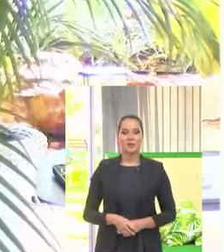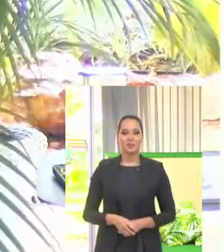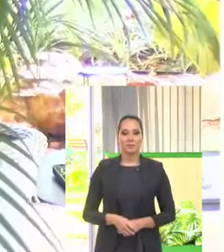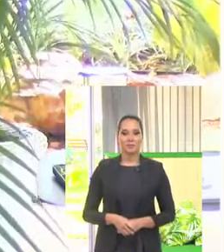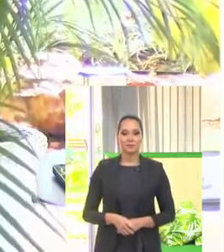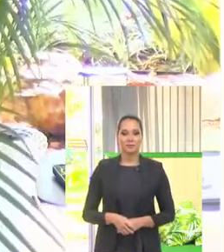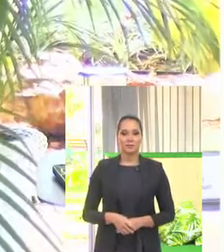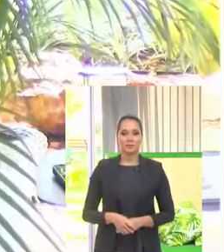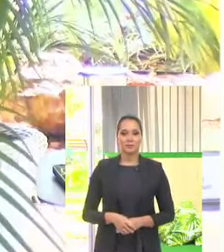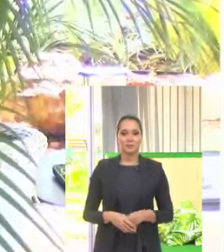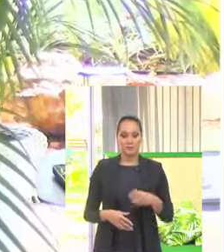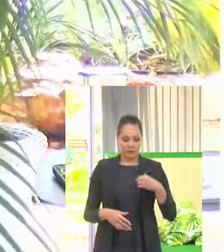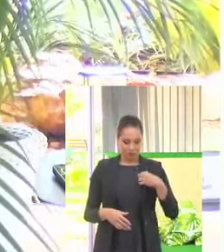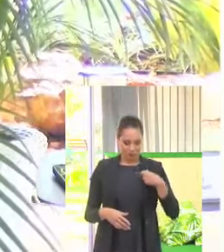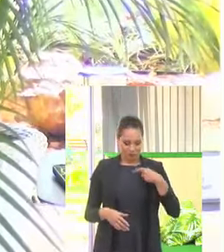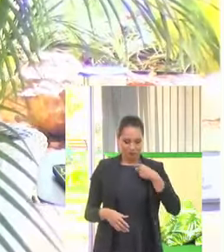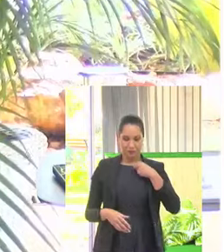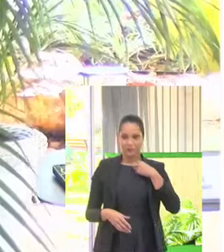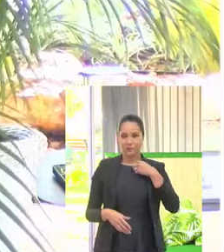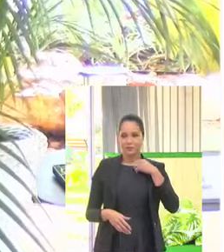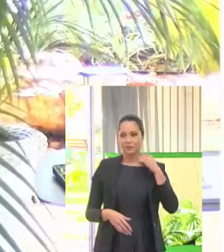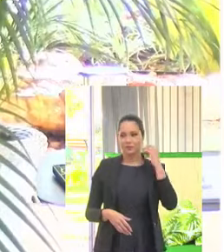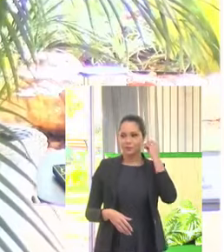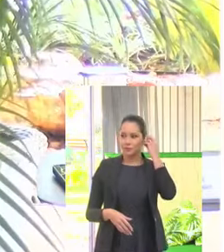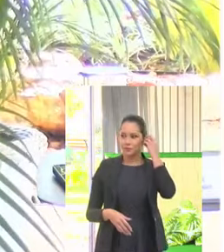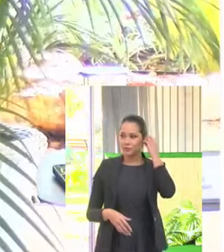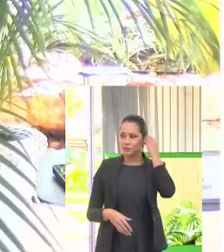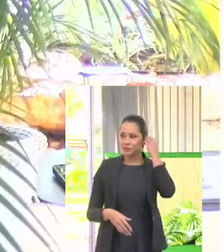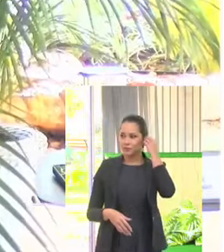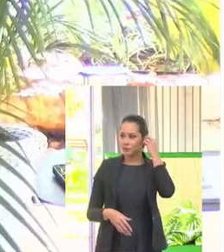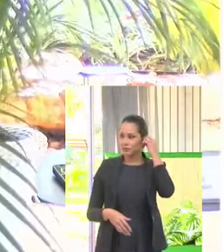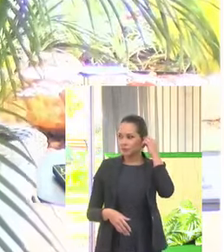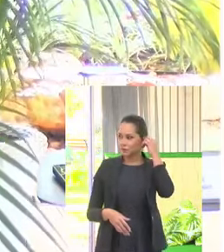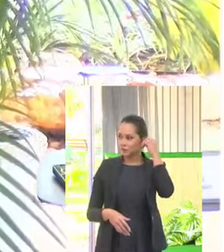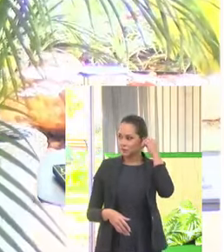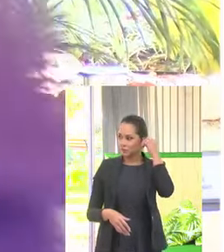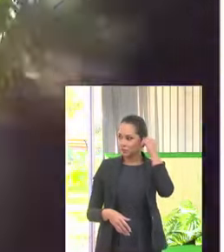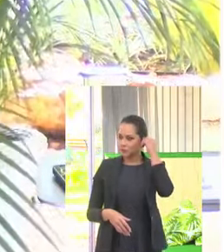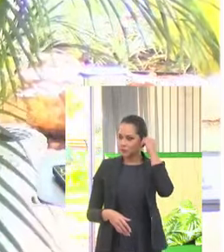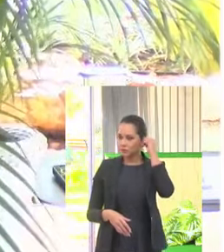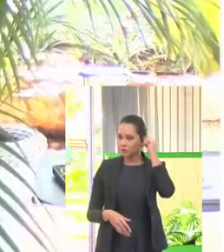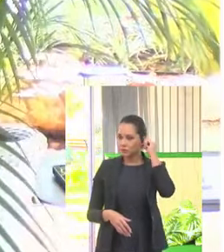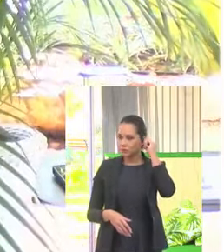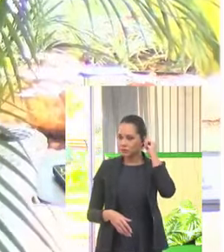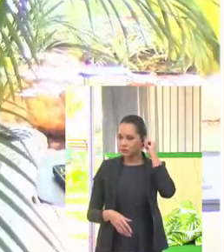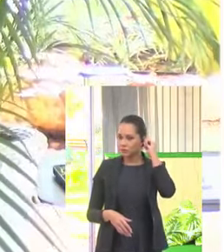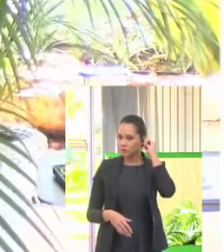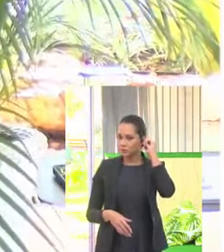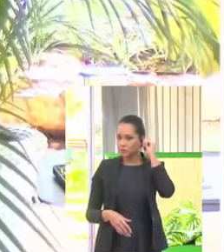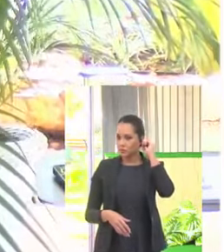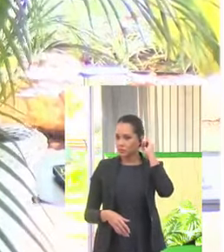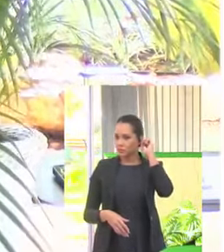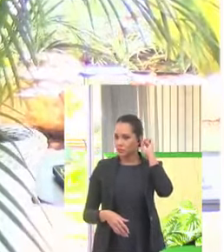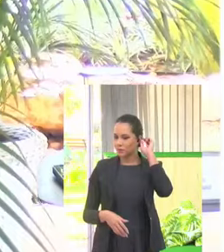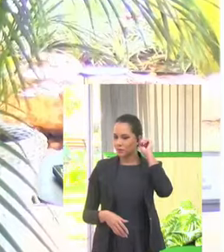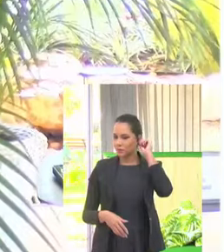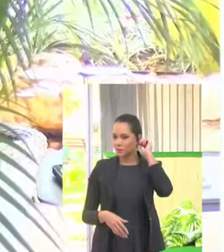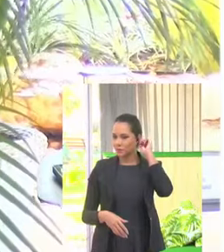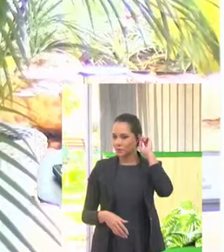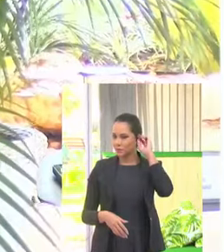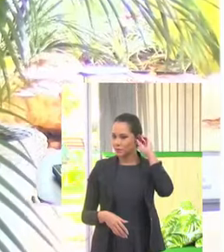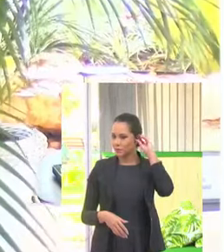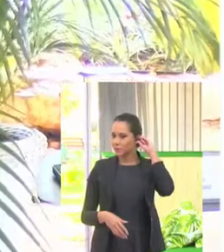So welcome everyone. I'd like to welcome everyone that is live here with us and also